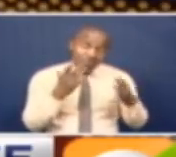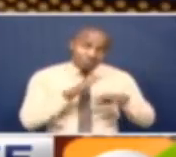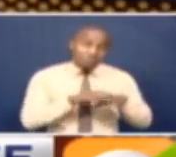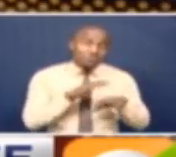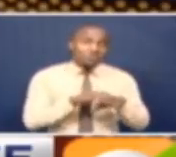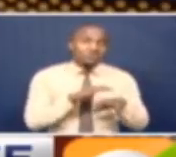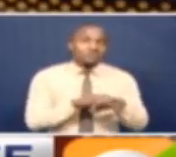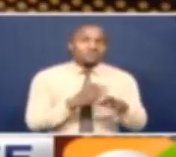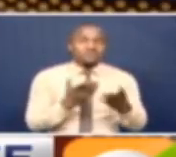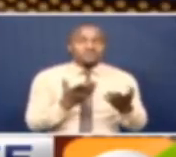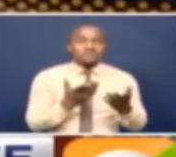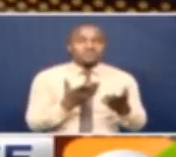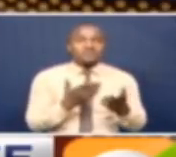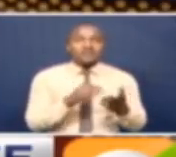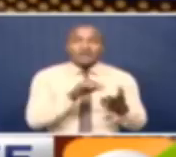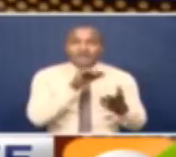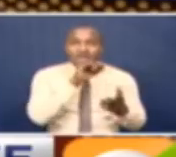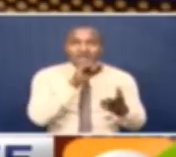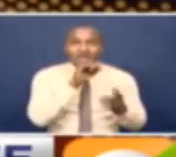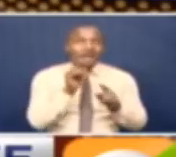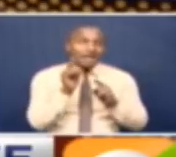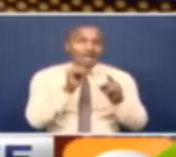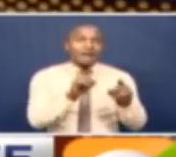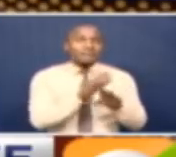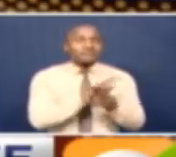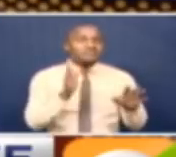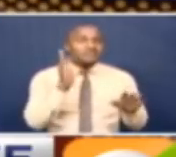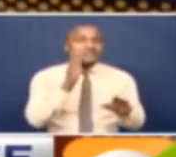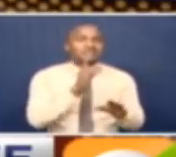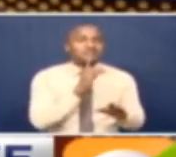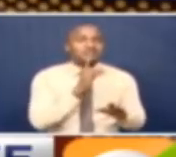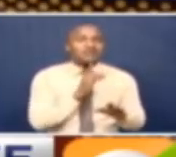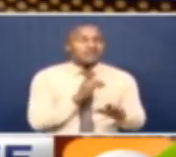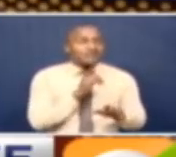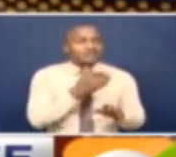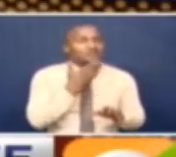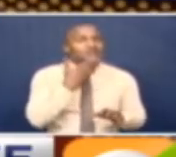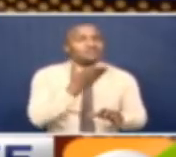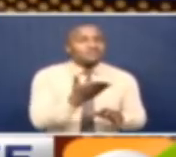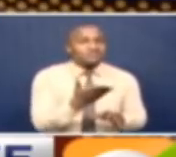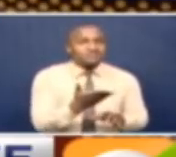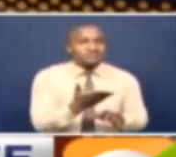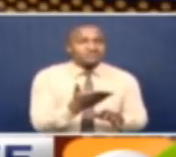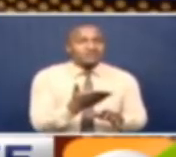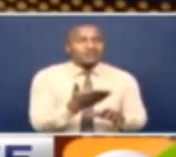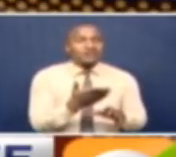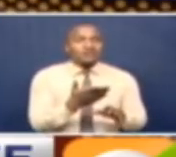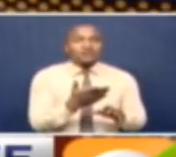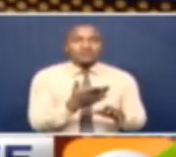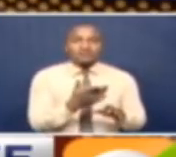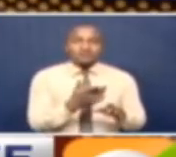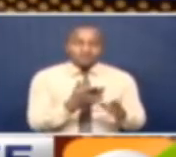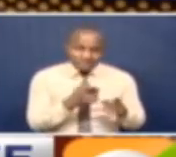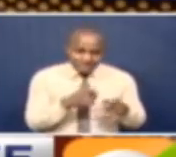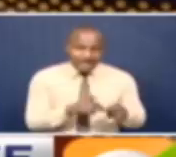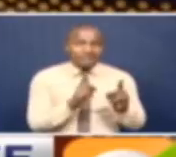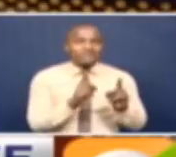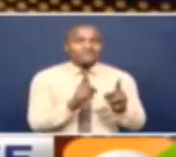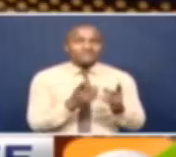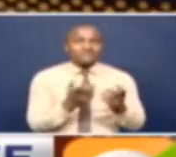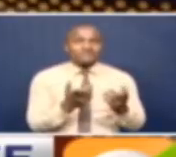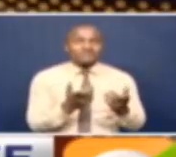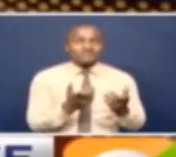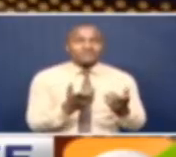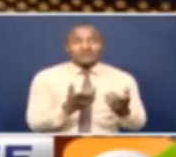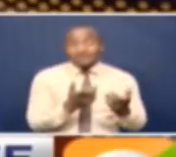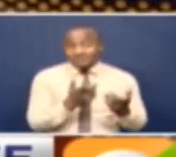brought in Raila as an indirect petitioner. By trying to say he's a respondent, you are giving him an opportunity to prosecute his case while not really prosecuting, because